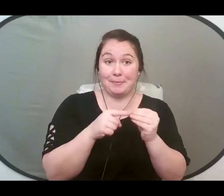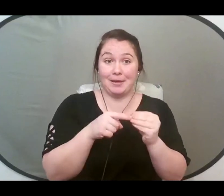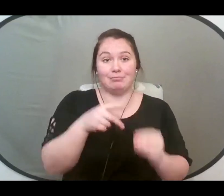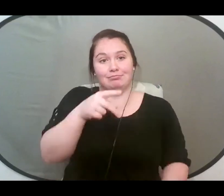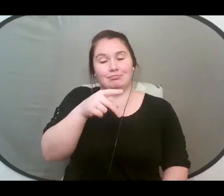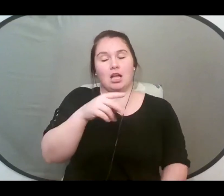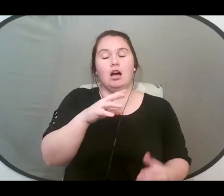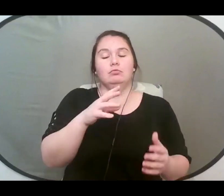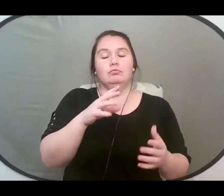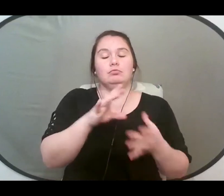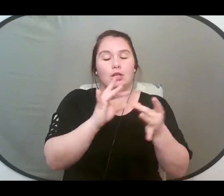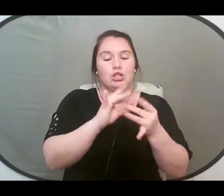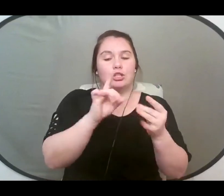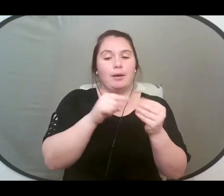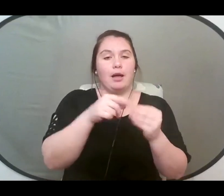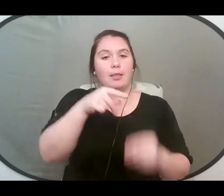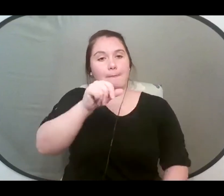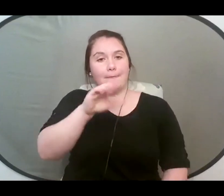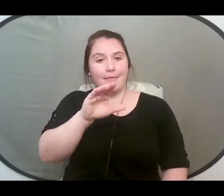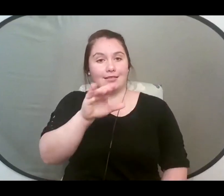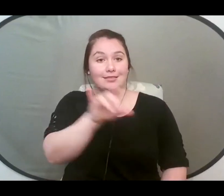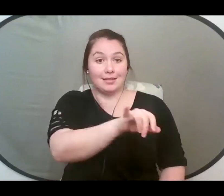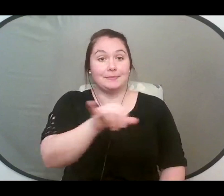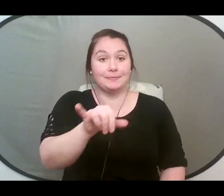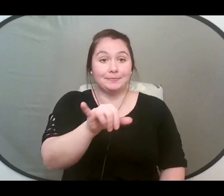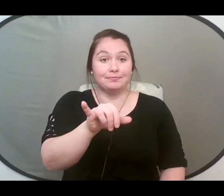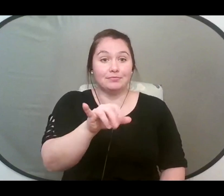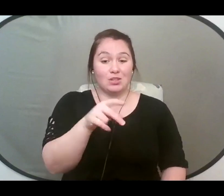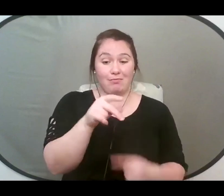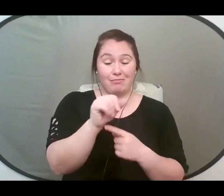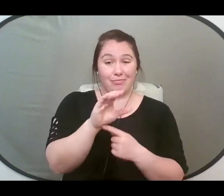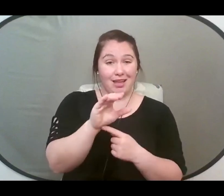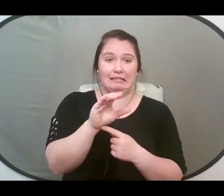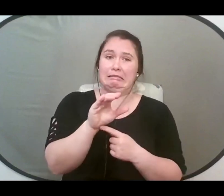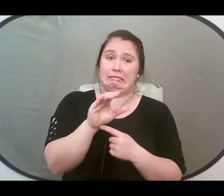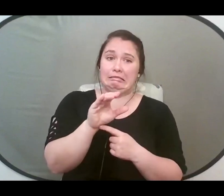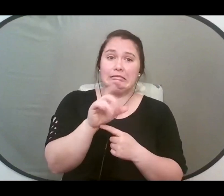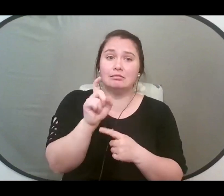You know, it's at the very least, you know, potentially needing some significant renovations, or